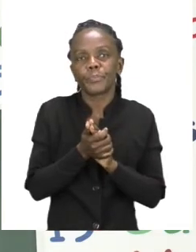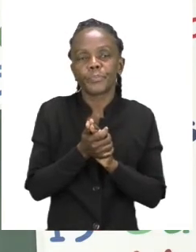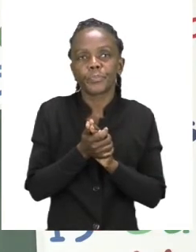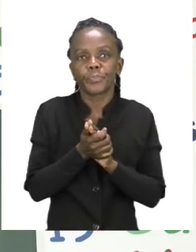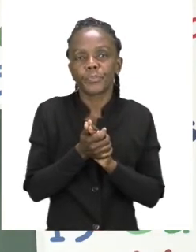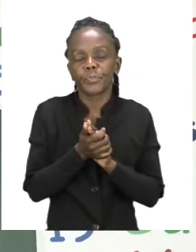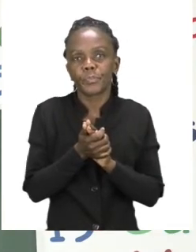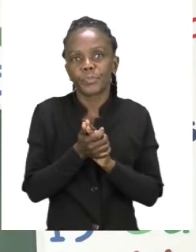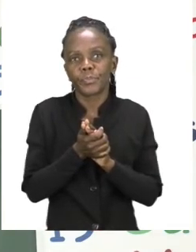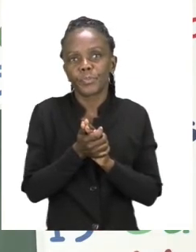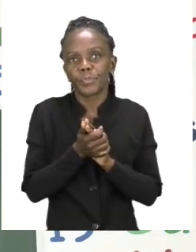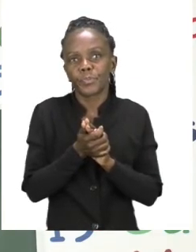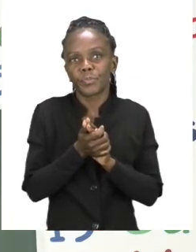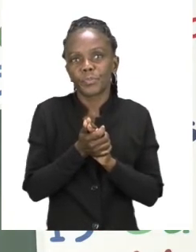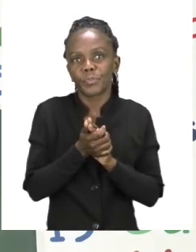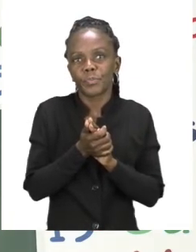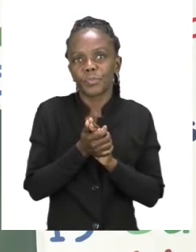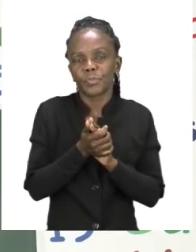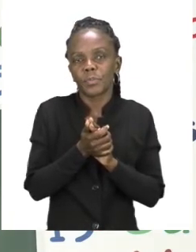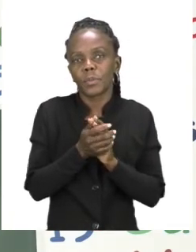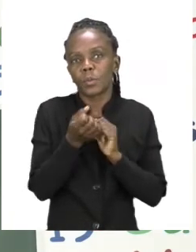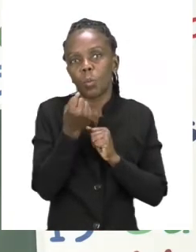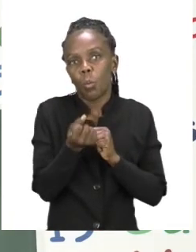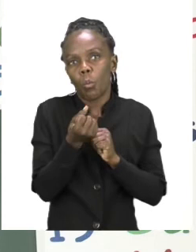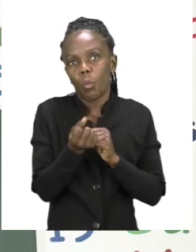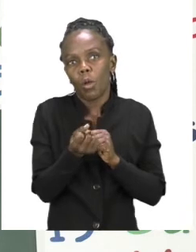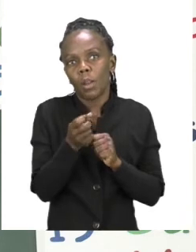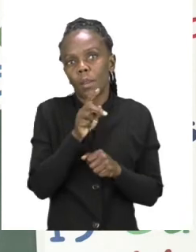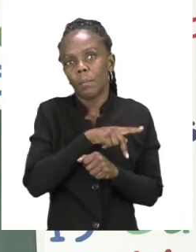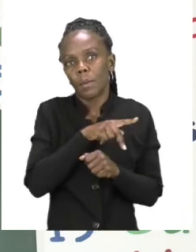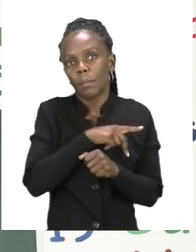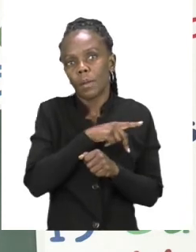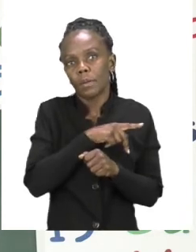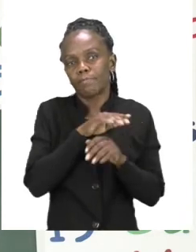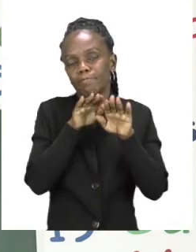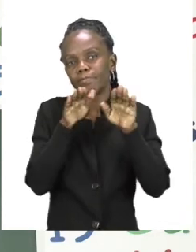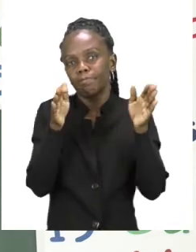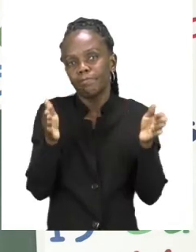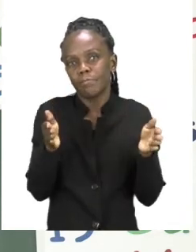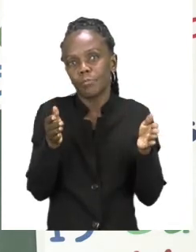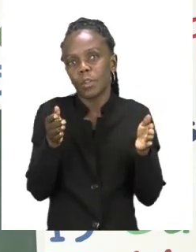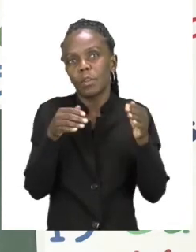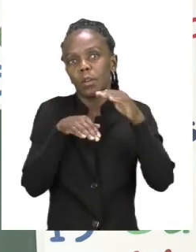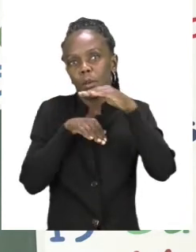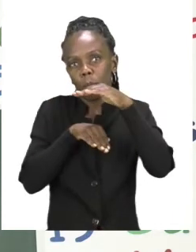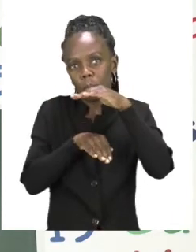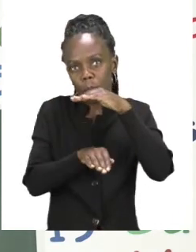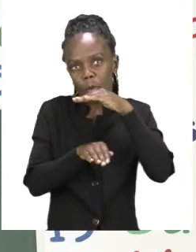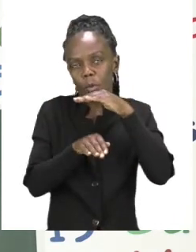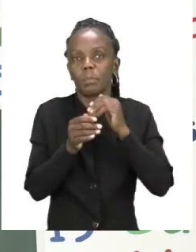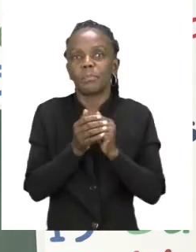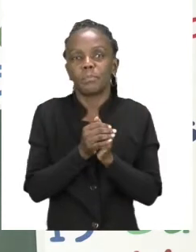table. The purple ball is below the